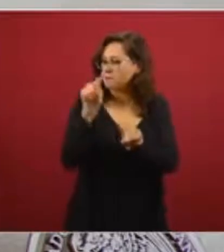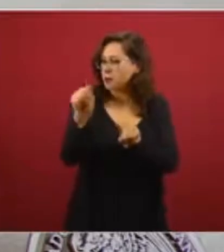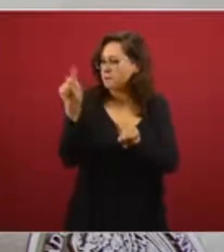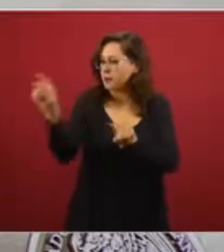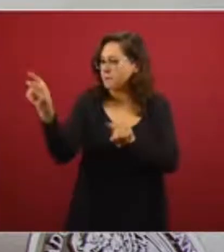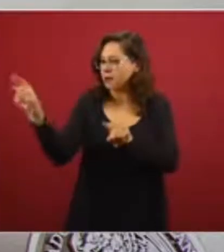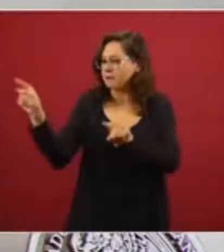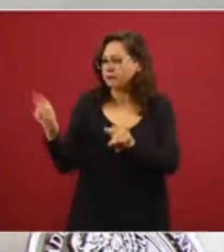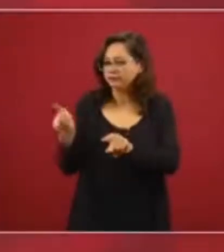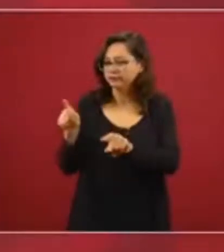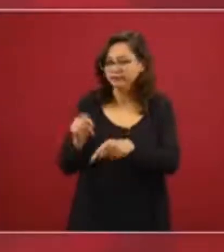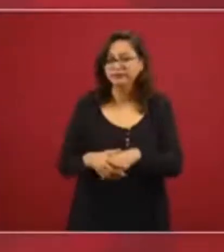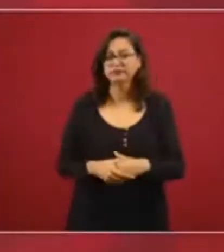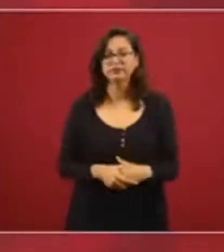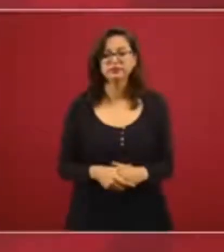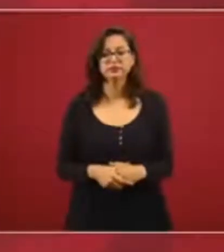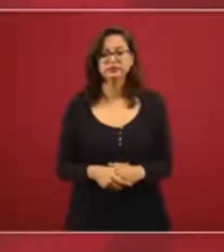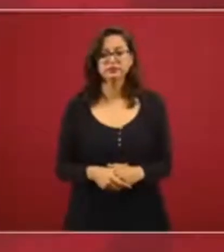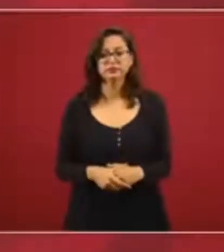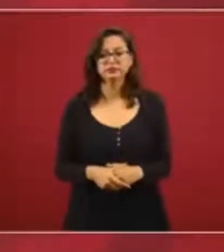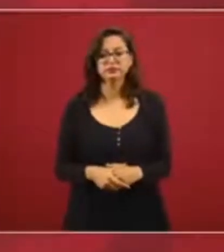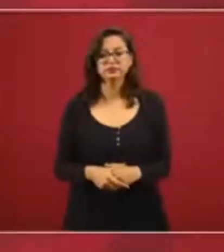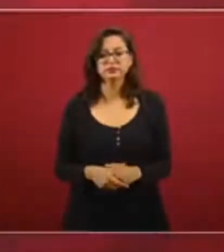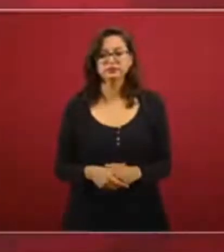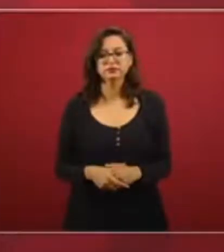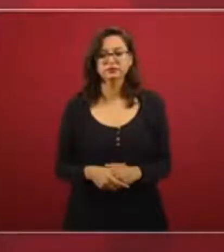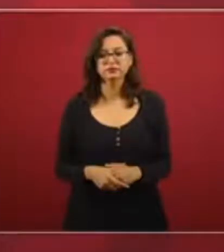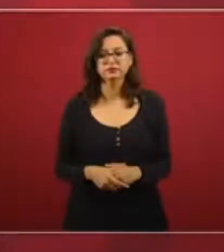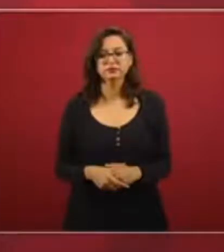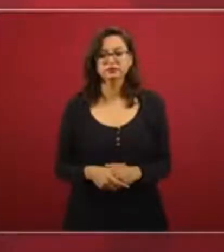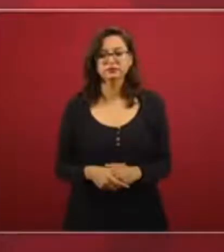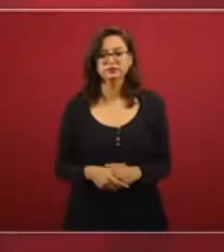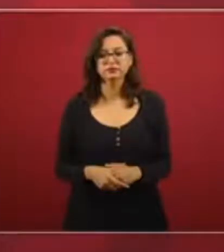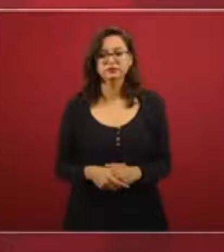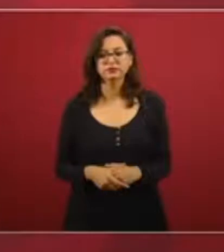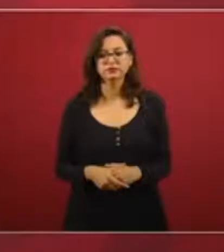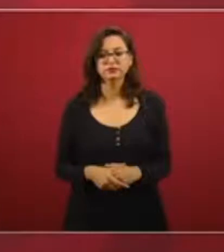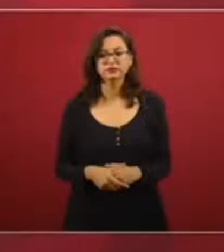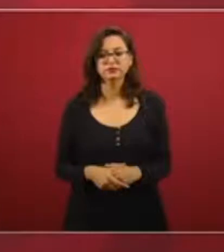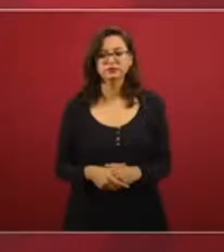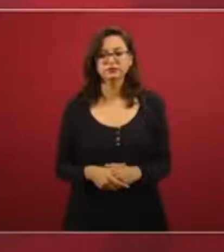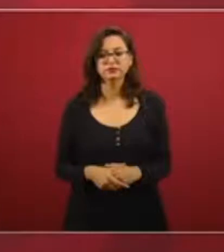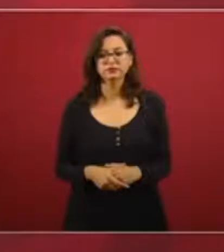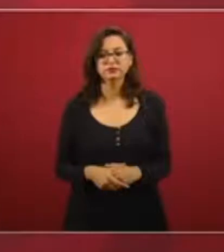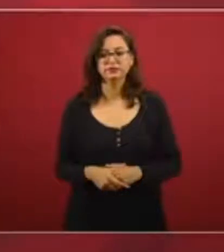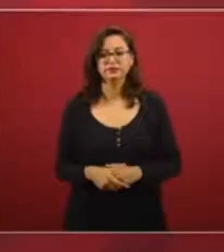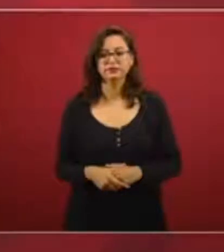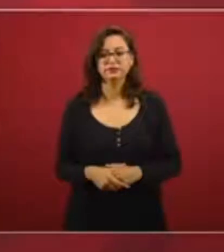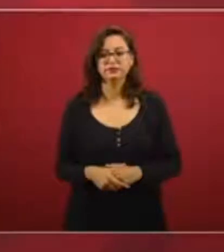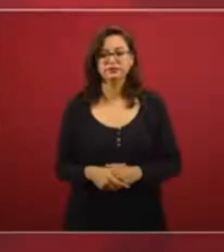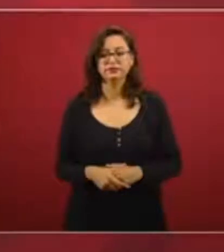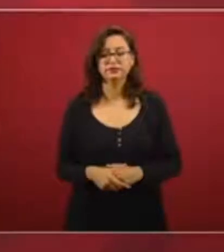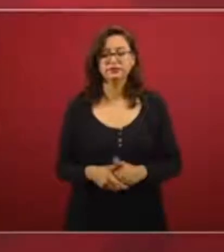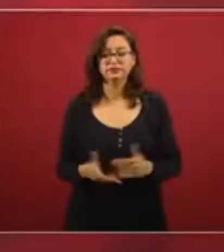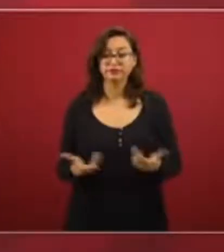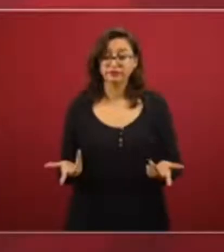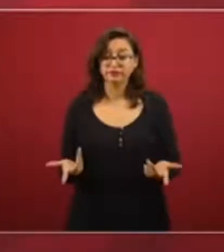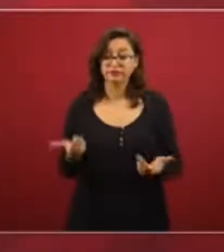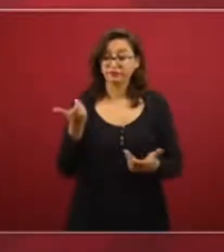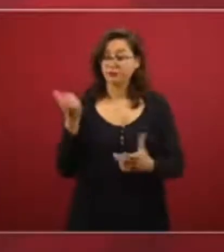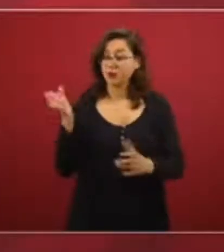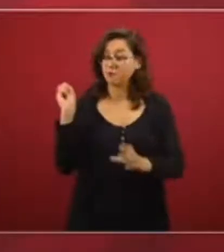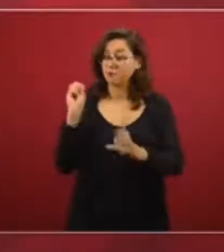accounts, sobre manejo de dinero. and the management of money.